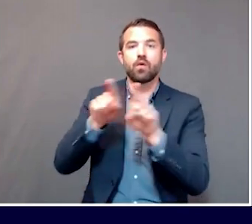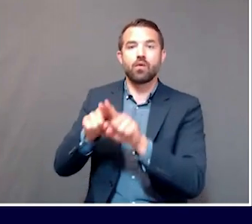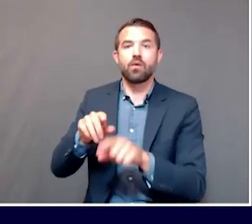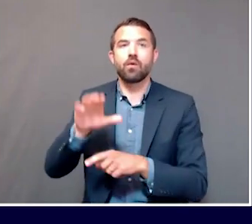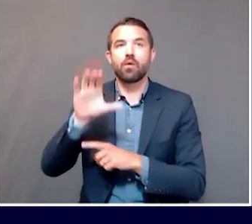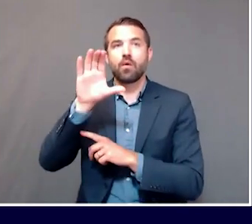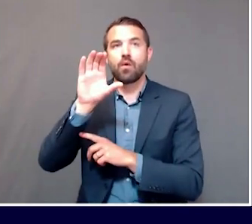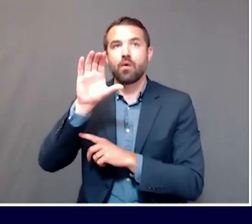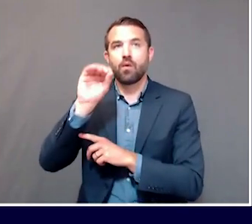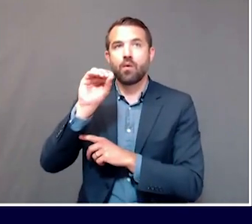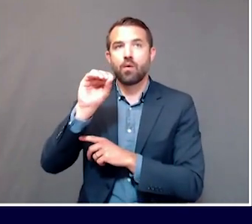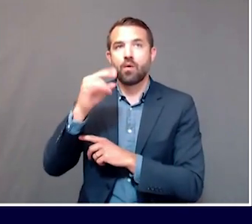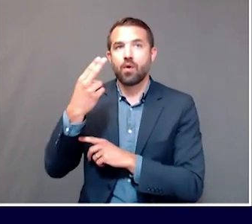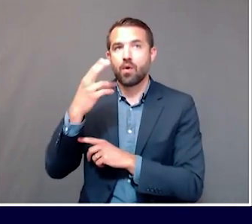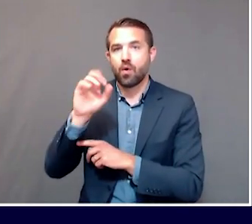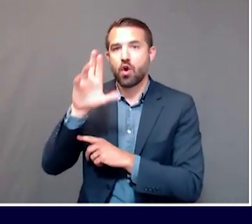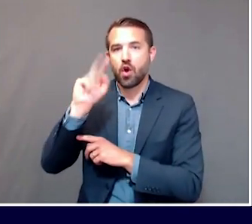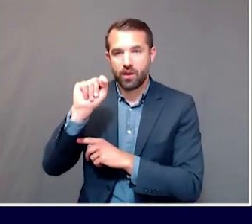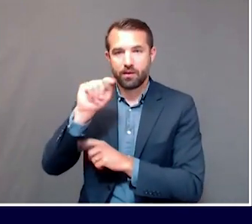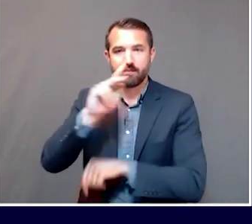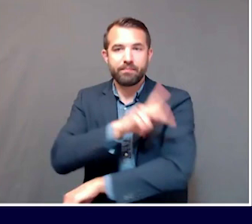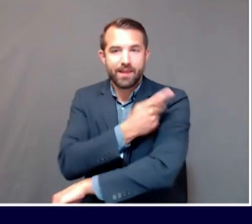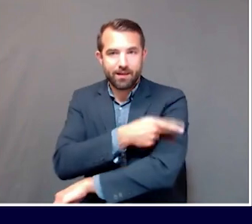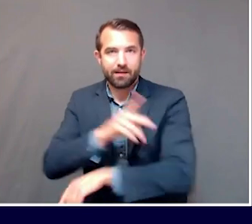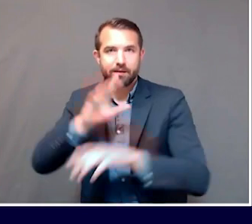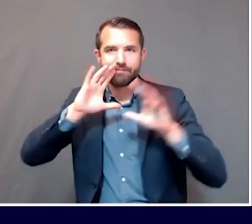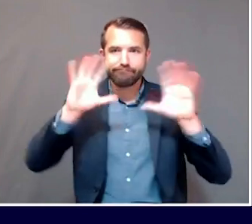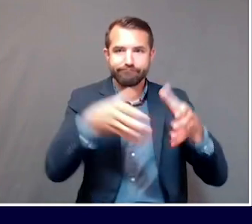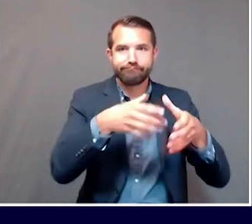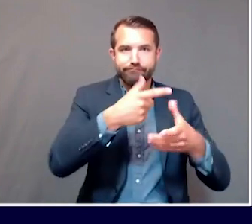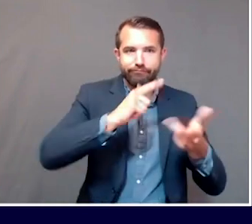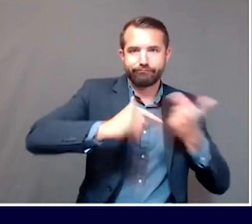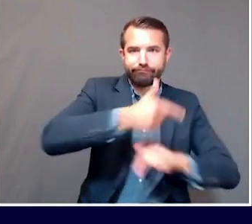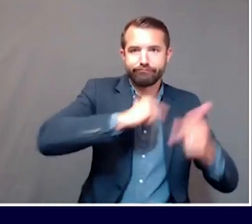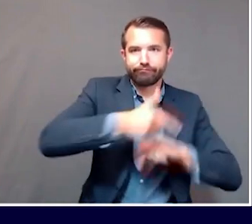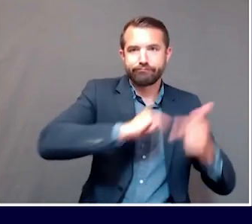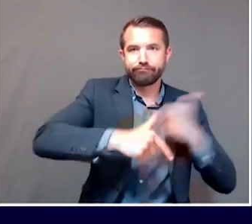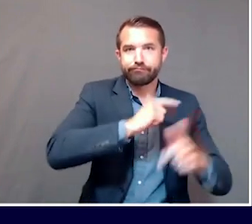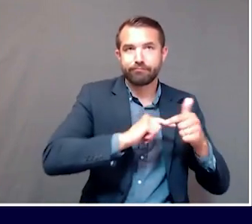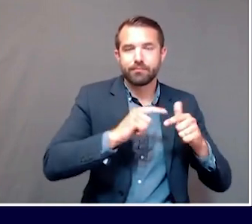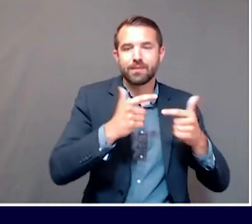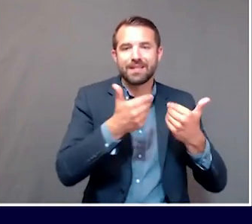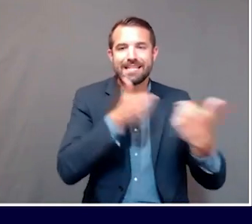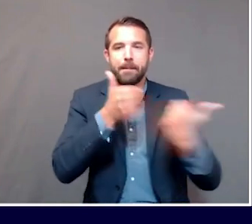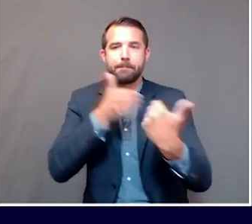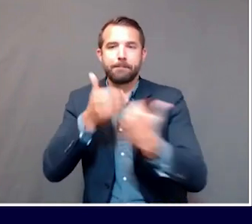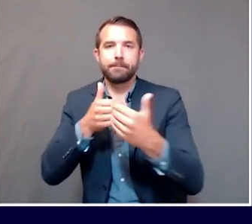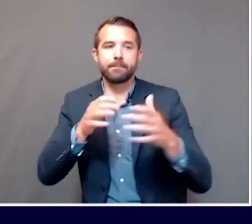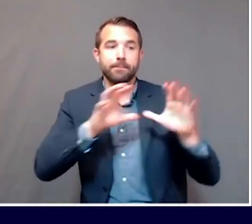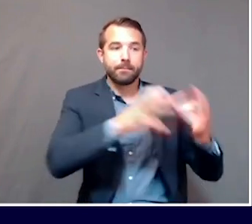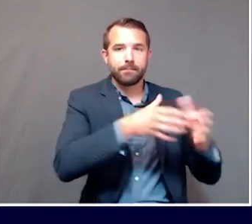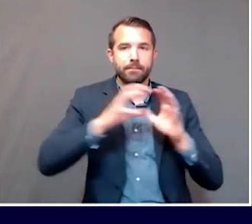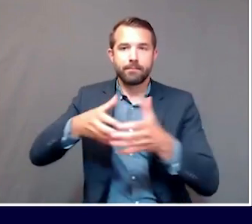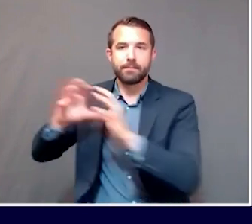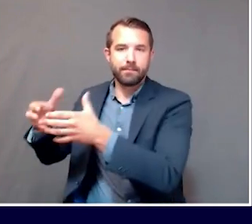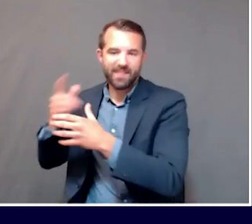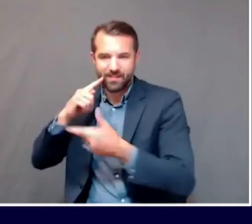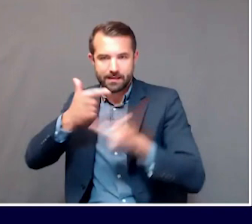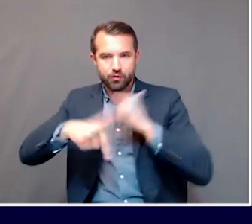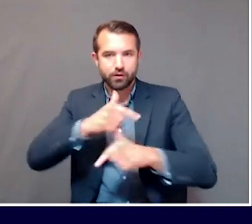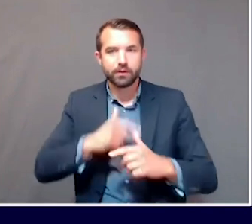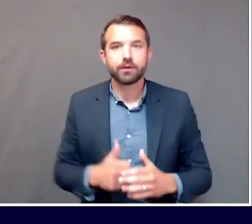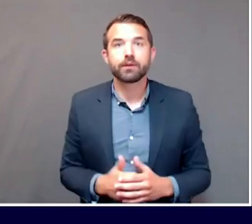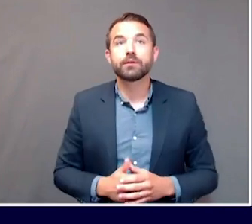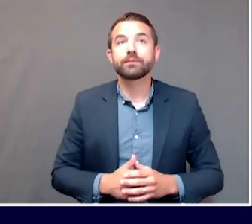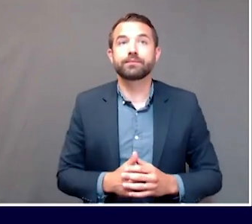didn't bring it in inadvertently before they started showing symptoms. Policies of that nature, which have been implemented now, as